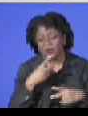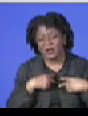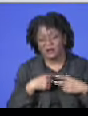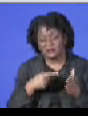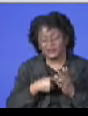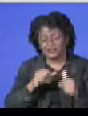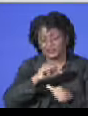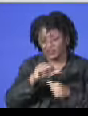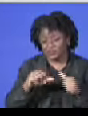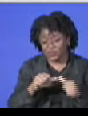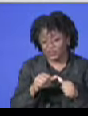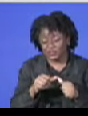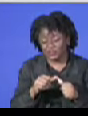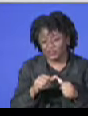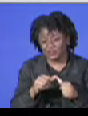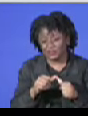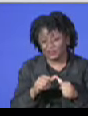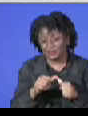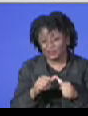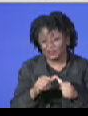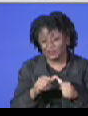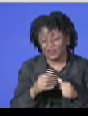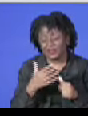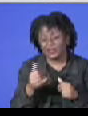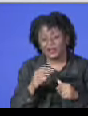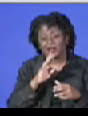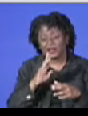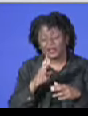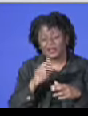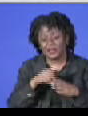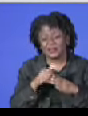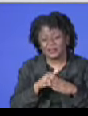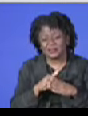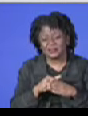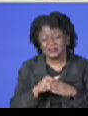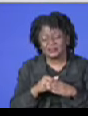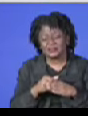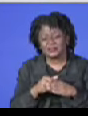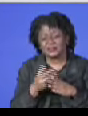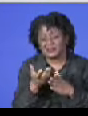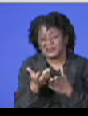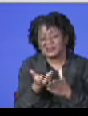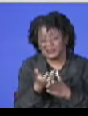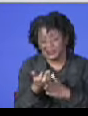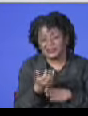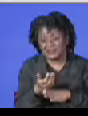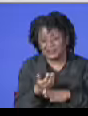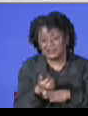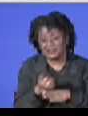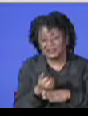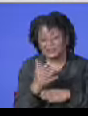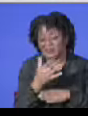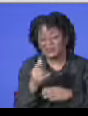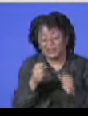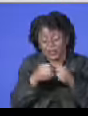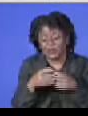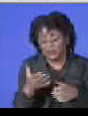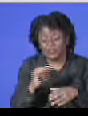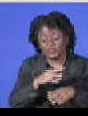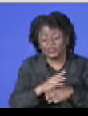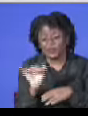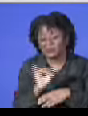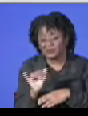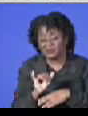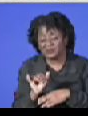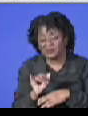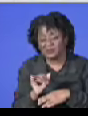situation, landlords, and they in dire need too, because they're strapped. They lost their jobs too. So it's a